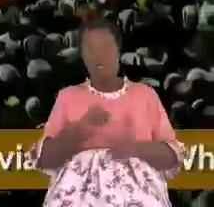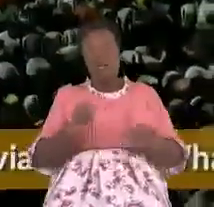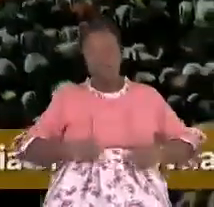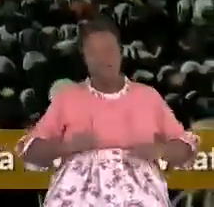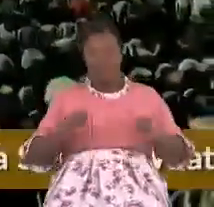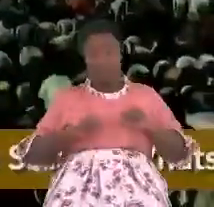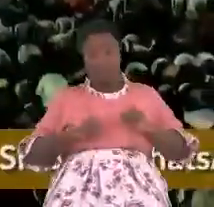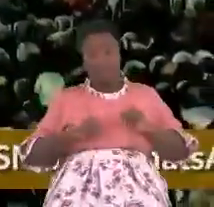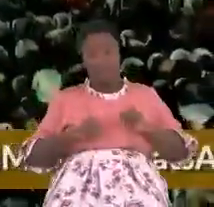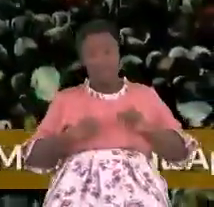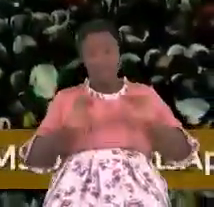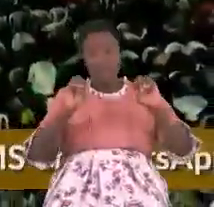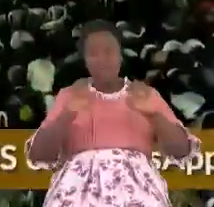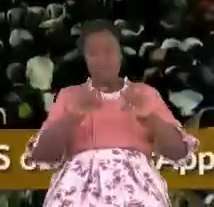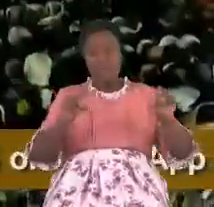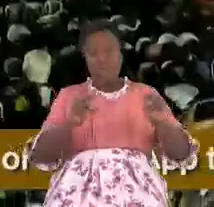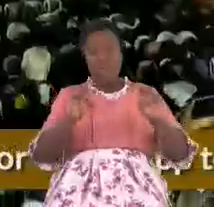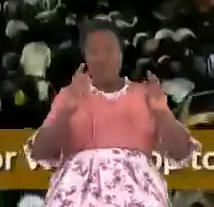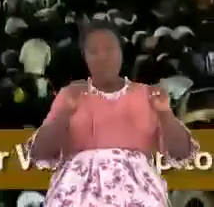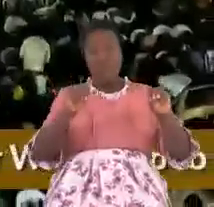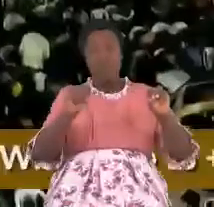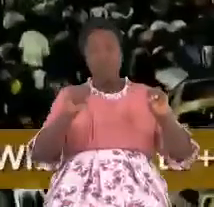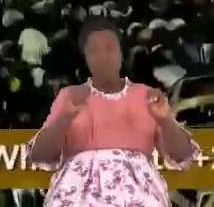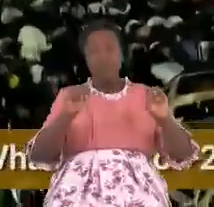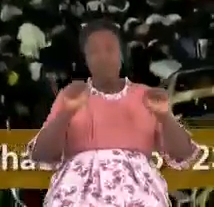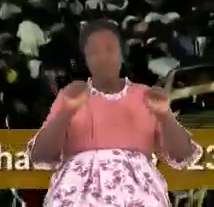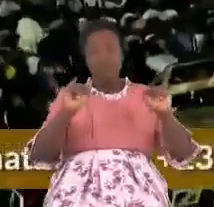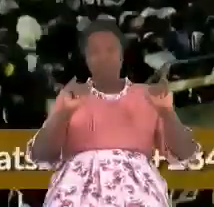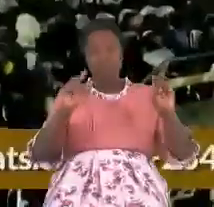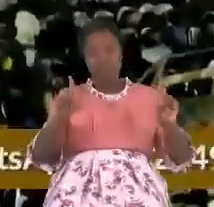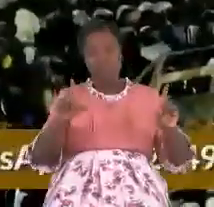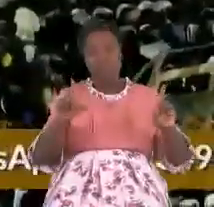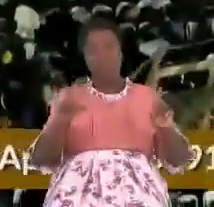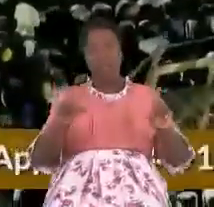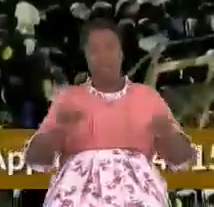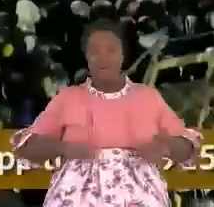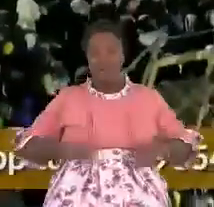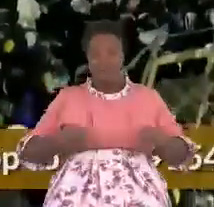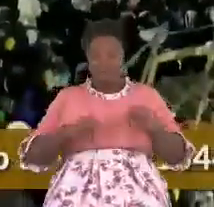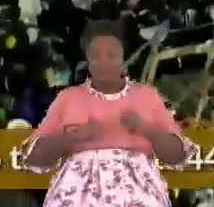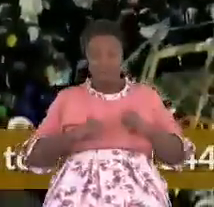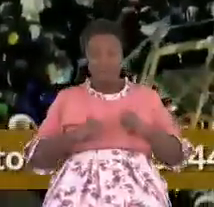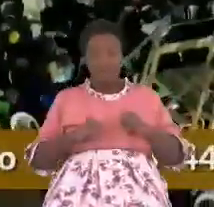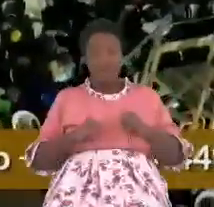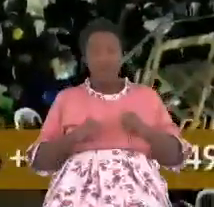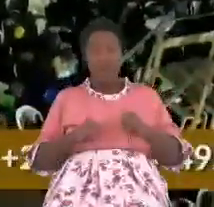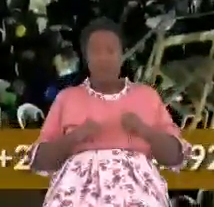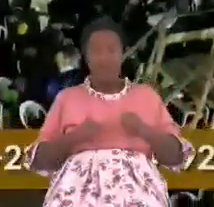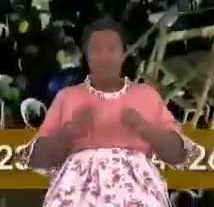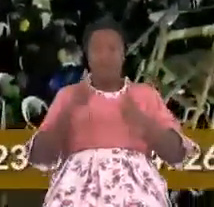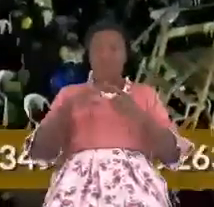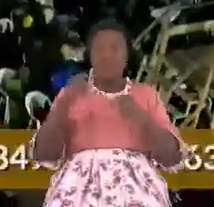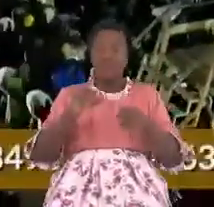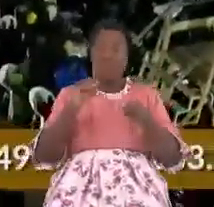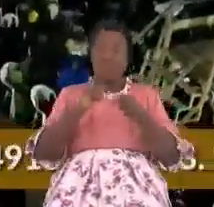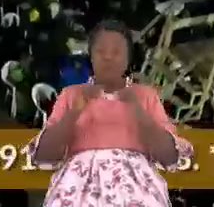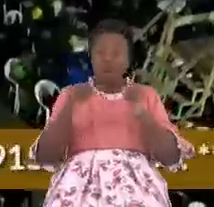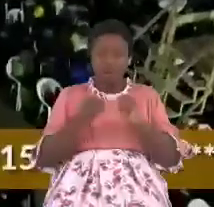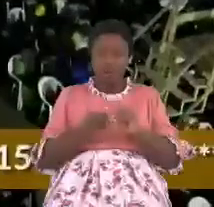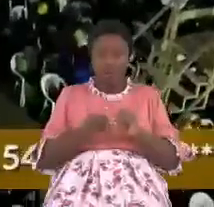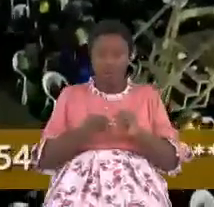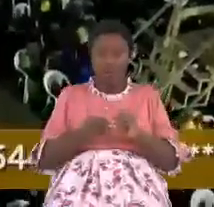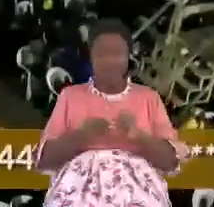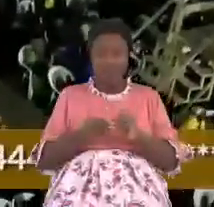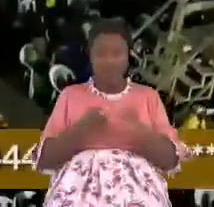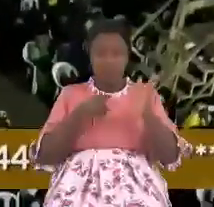via SMS or WhatsApp to the number showing on the screen.